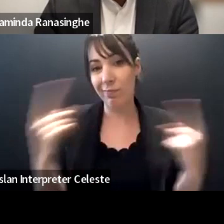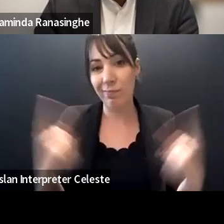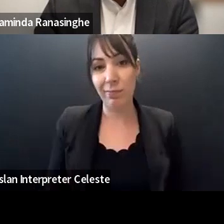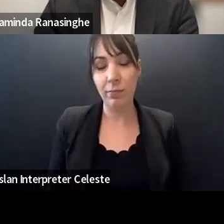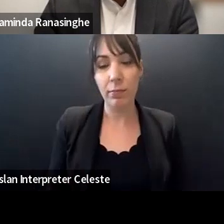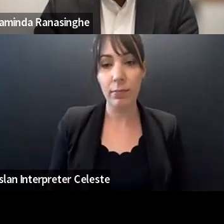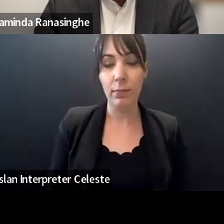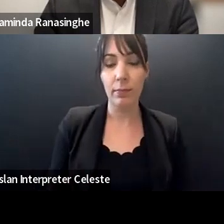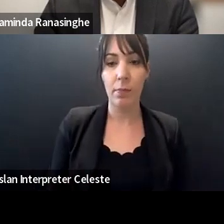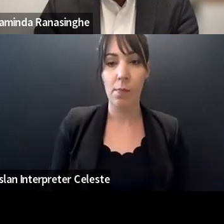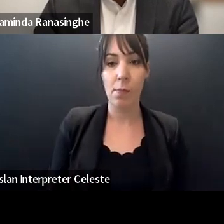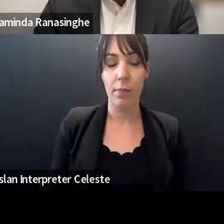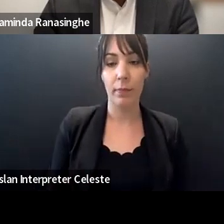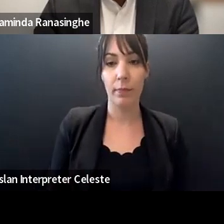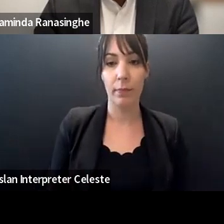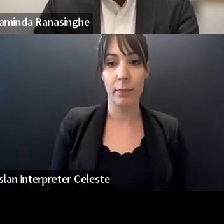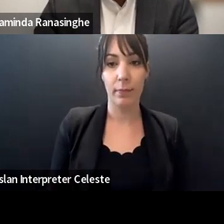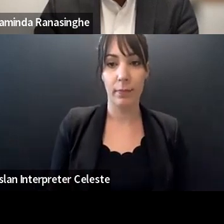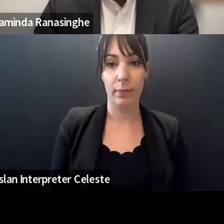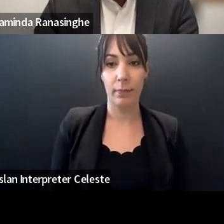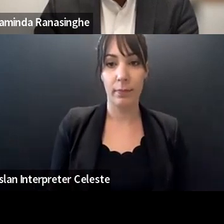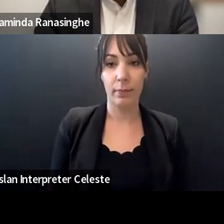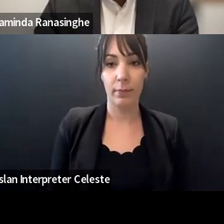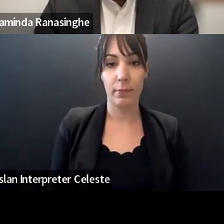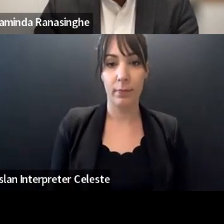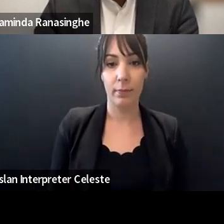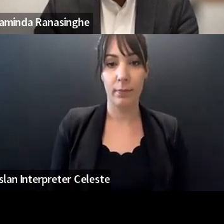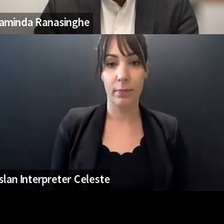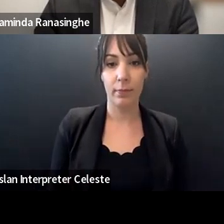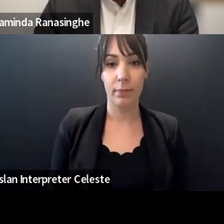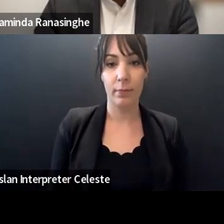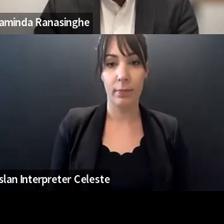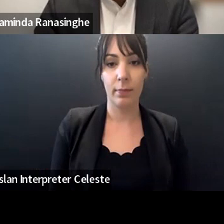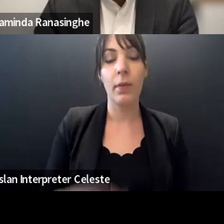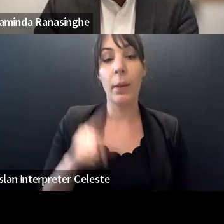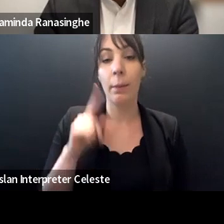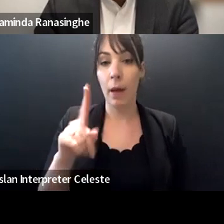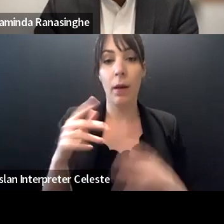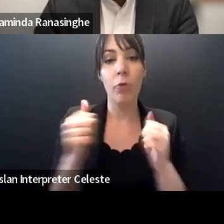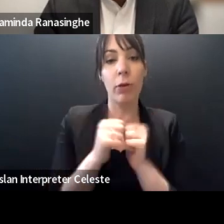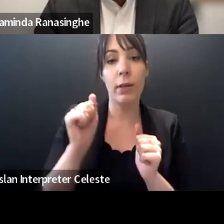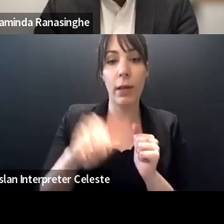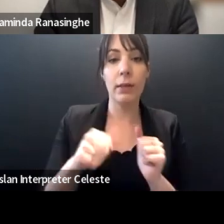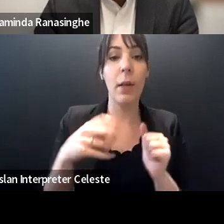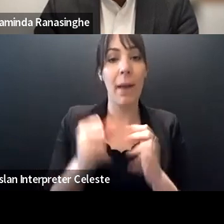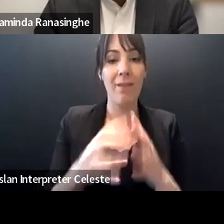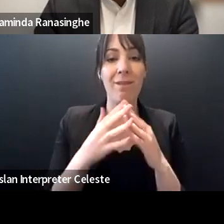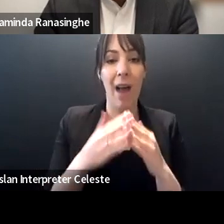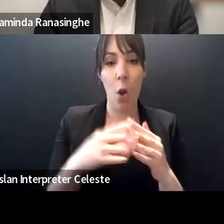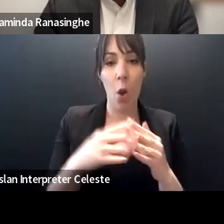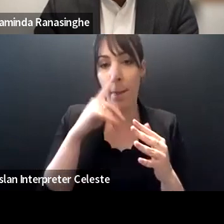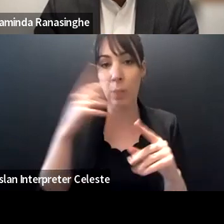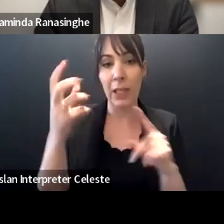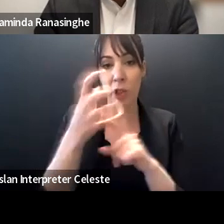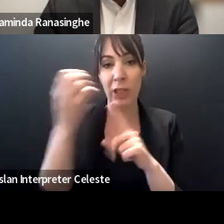reward part, I think is really key in terms of challenging and changing that conversation and starting to value it. But it